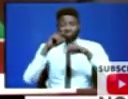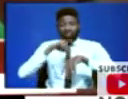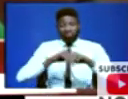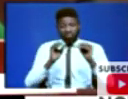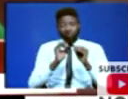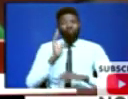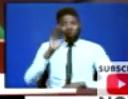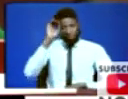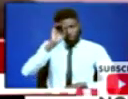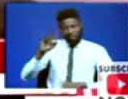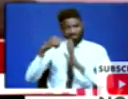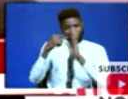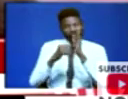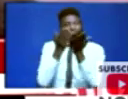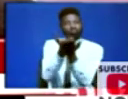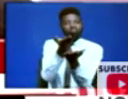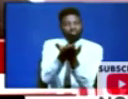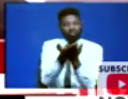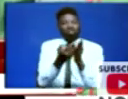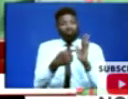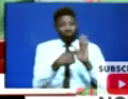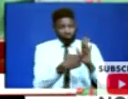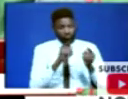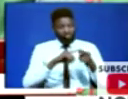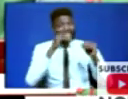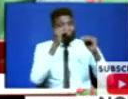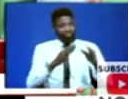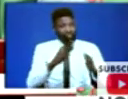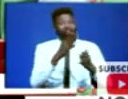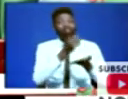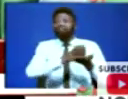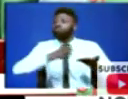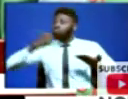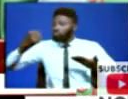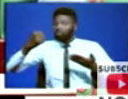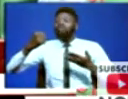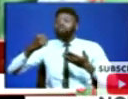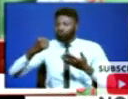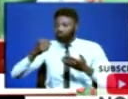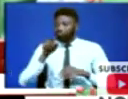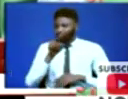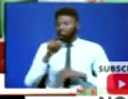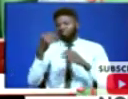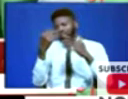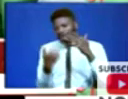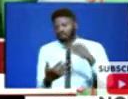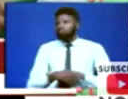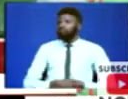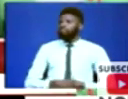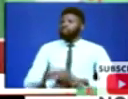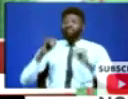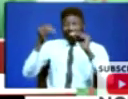mbalimbali yakiwemo kuhamishwa kwa walimu miongoni mwa mengine. Deployment and transfer of teachers which has